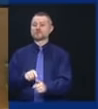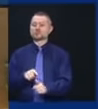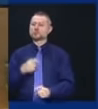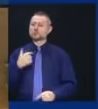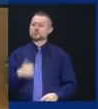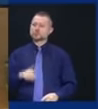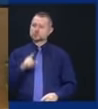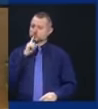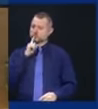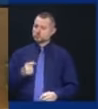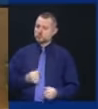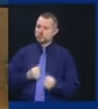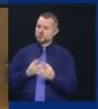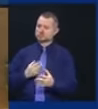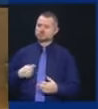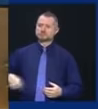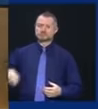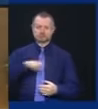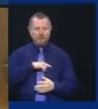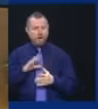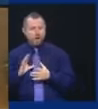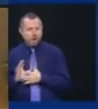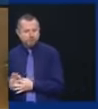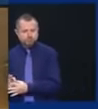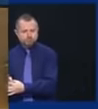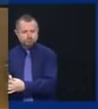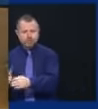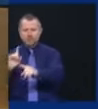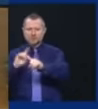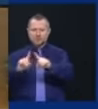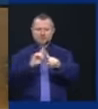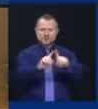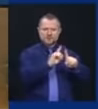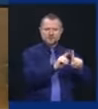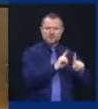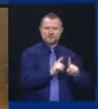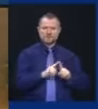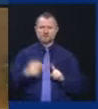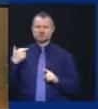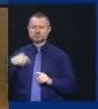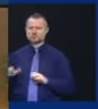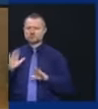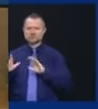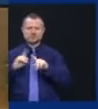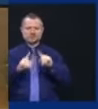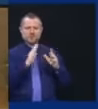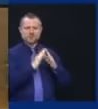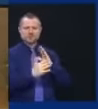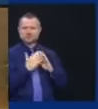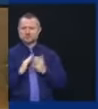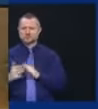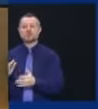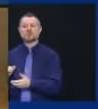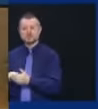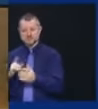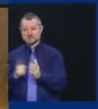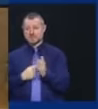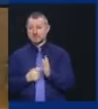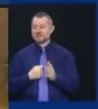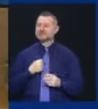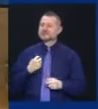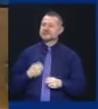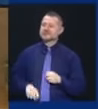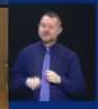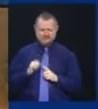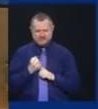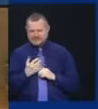us across faith, across gender, across community. Sometimes hardship can bring you together in ways that